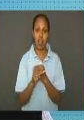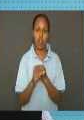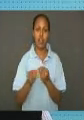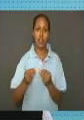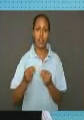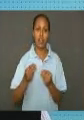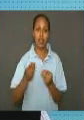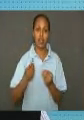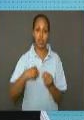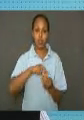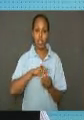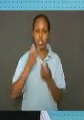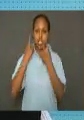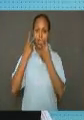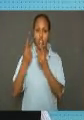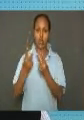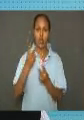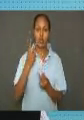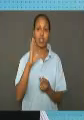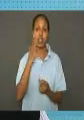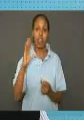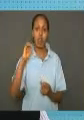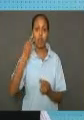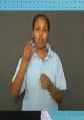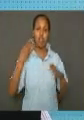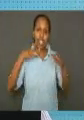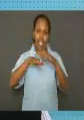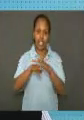We saw each type of gate